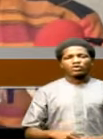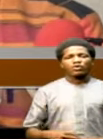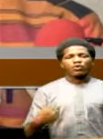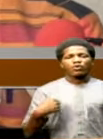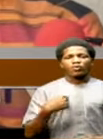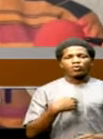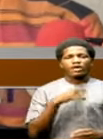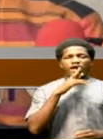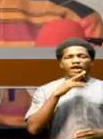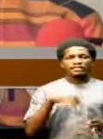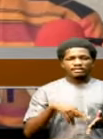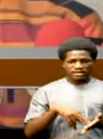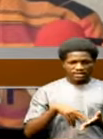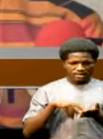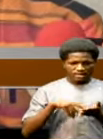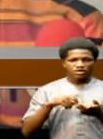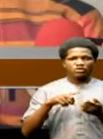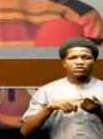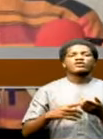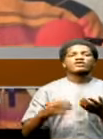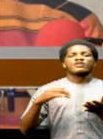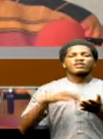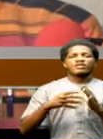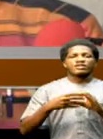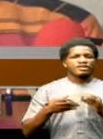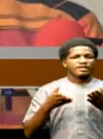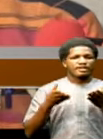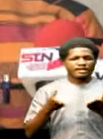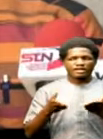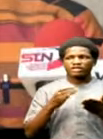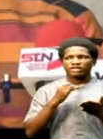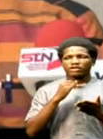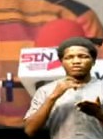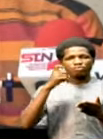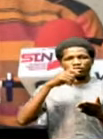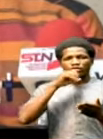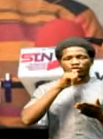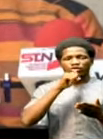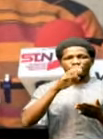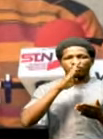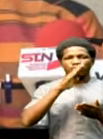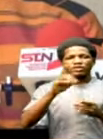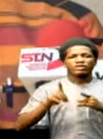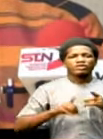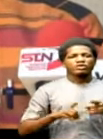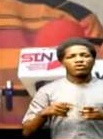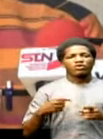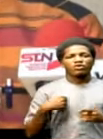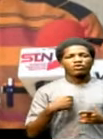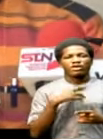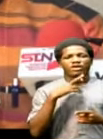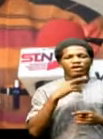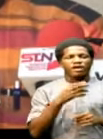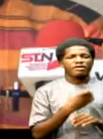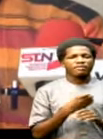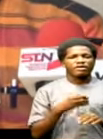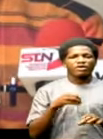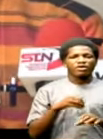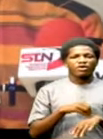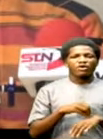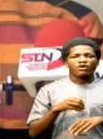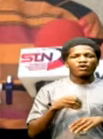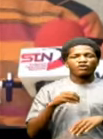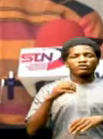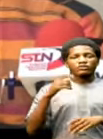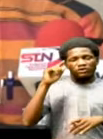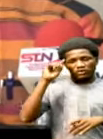reaffirm our stand that such should not be done. Rather, we are begging on government and National Assembly to make